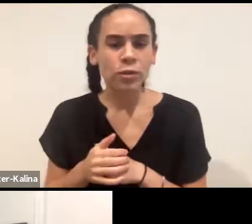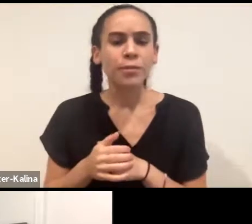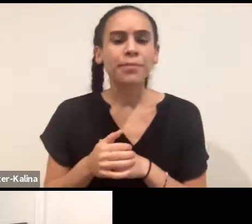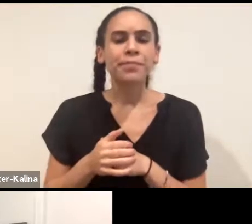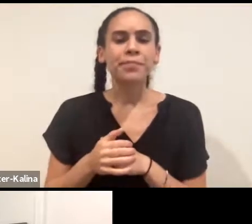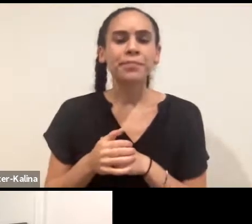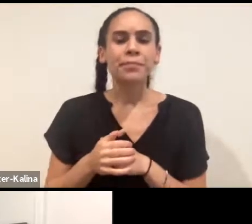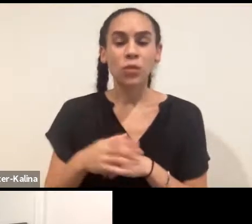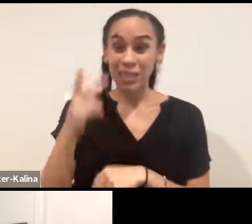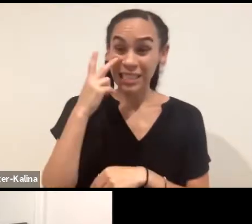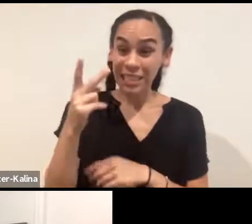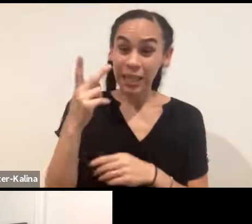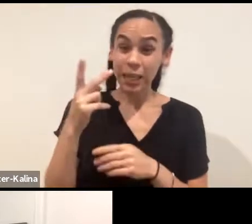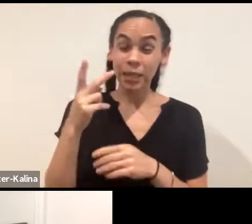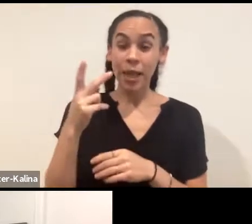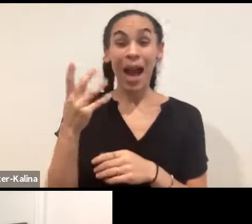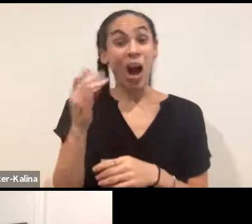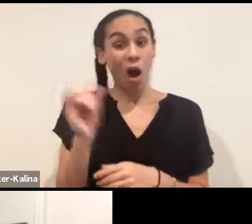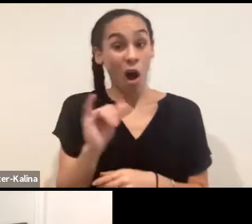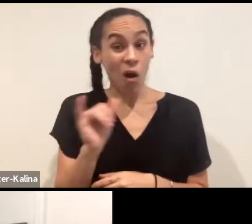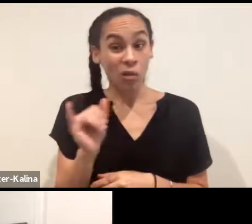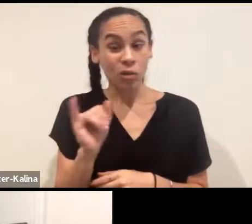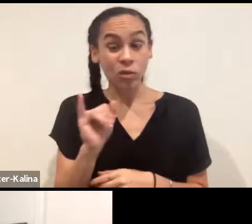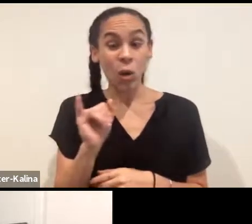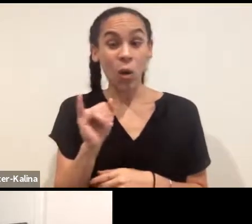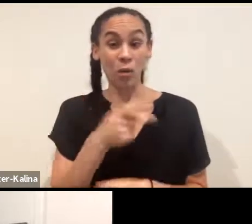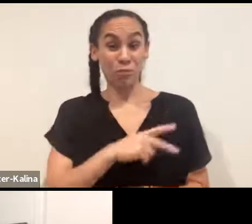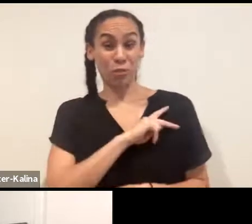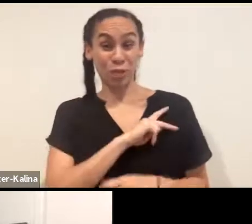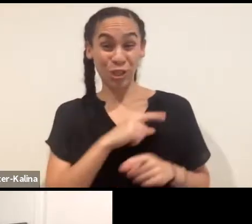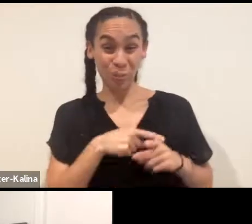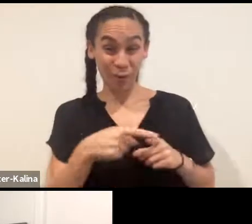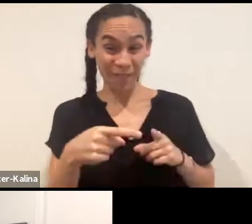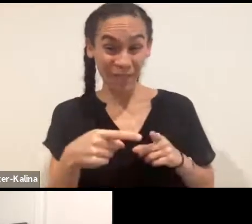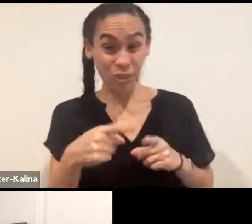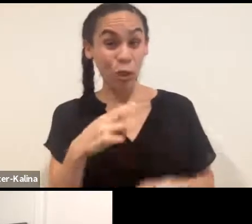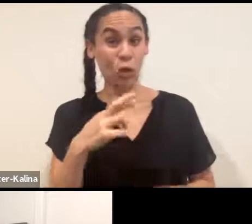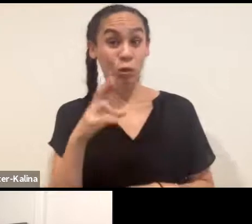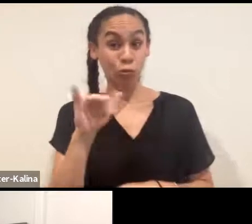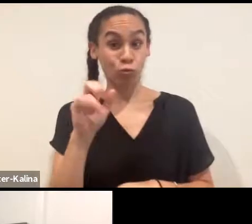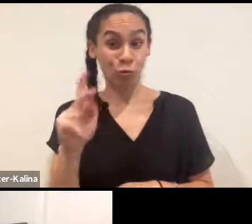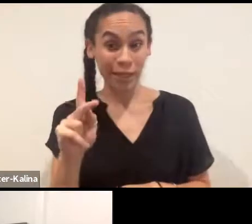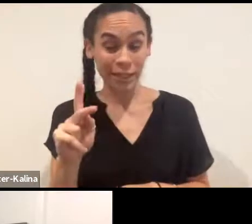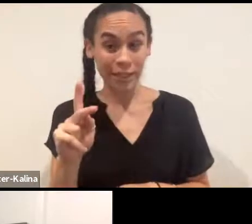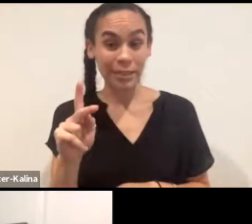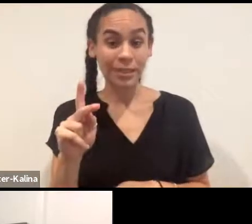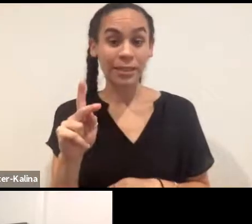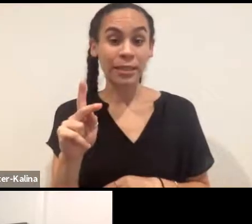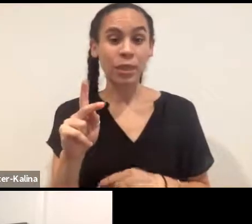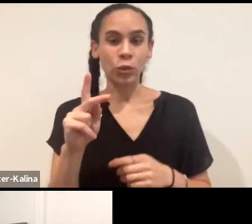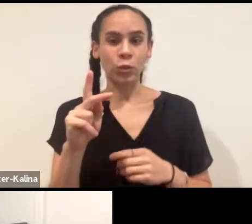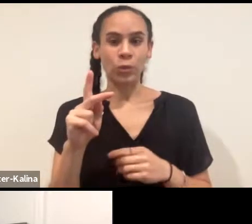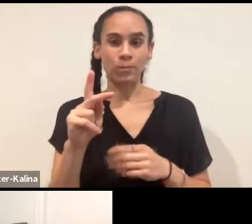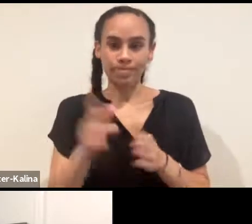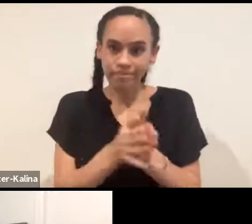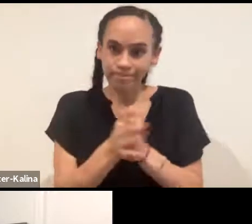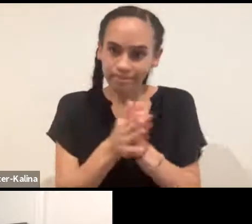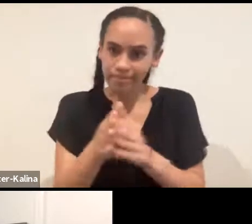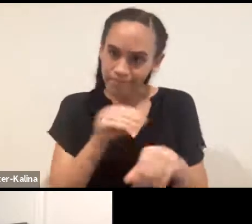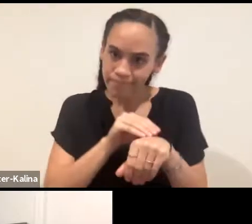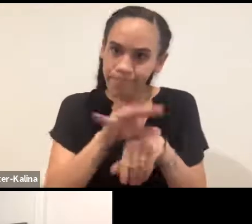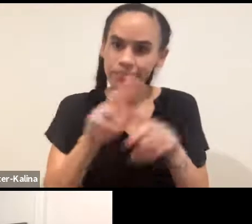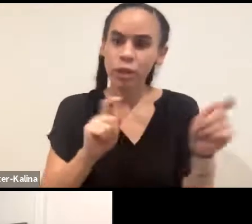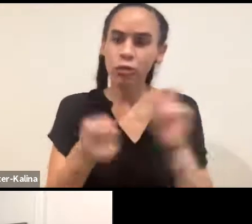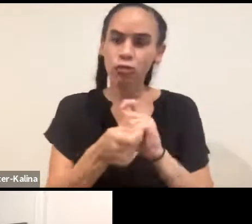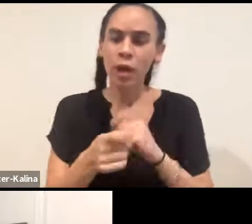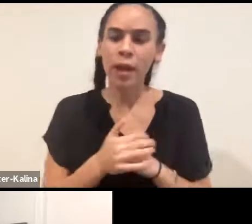professional risk to make a difference, using your power, your influence to create change. And then